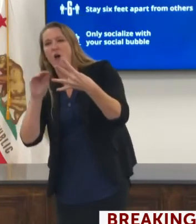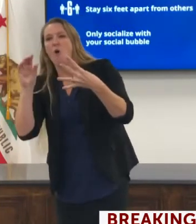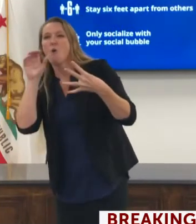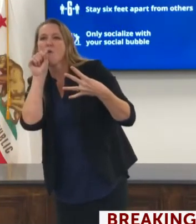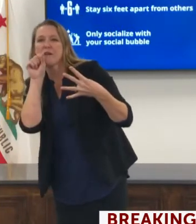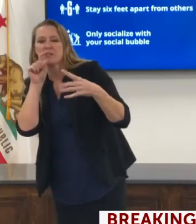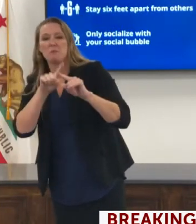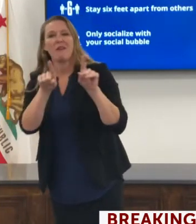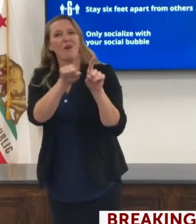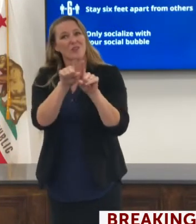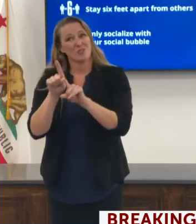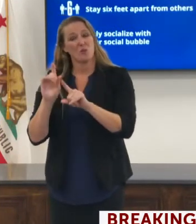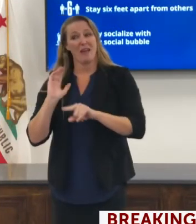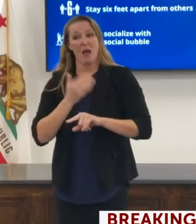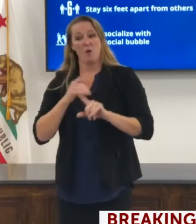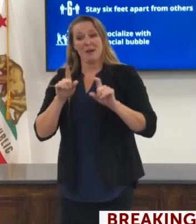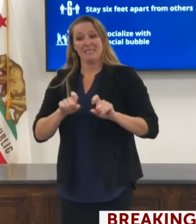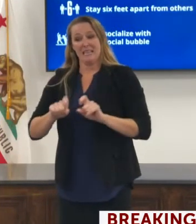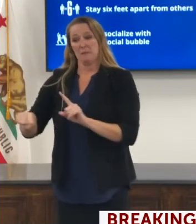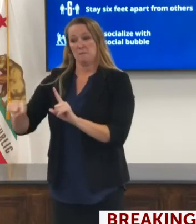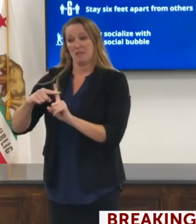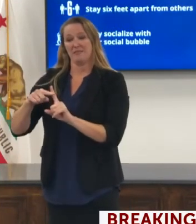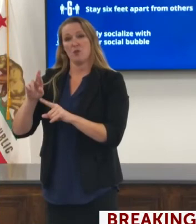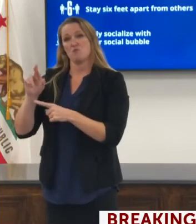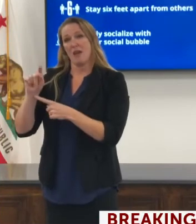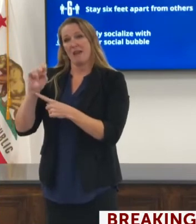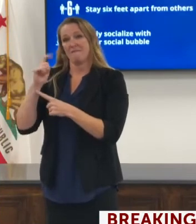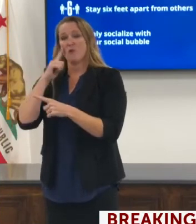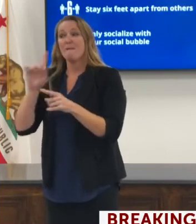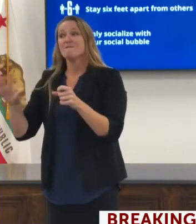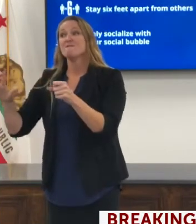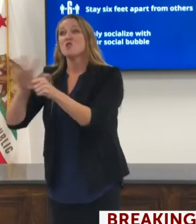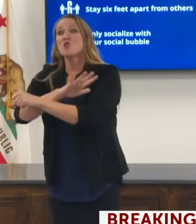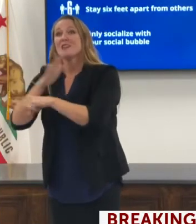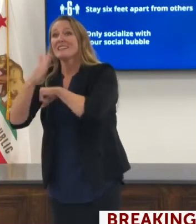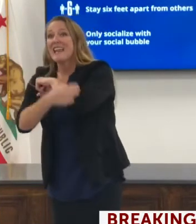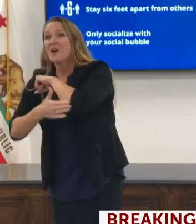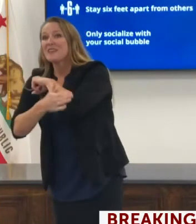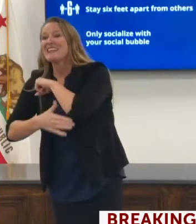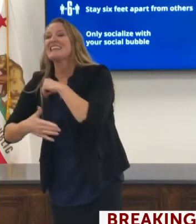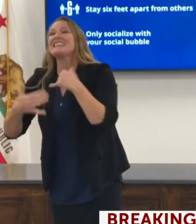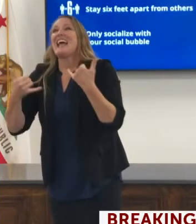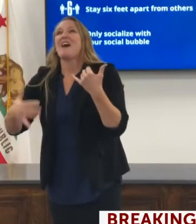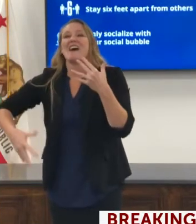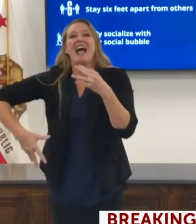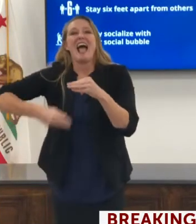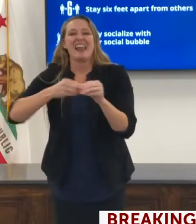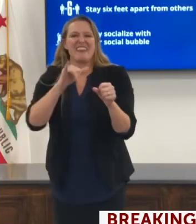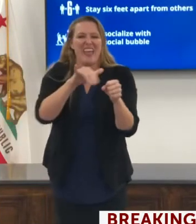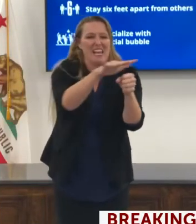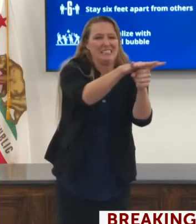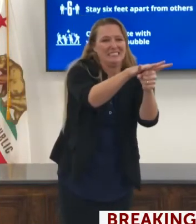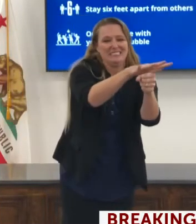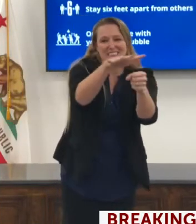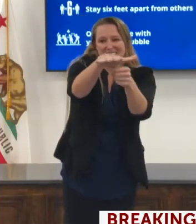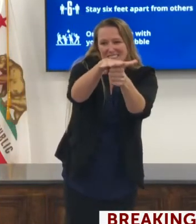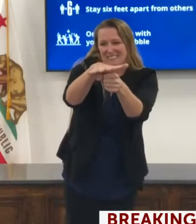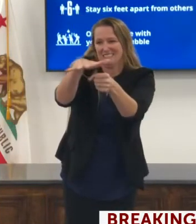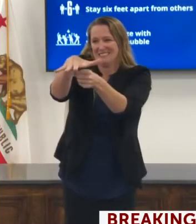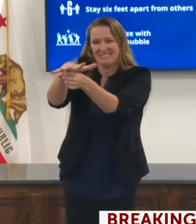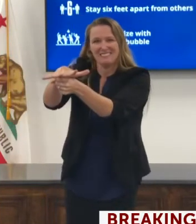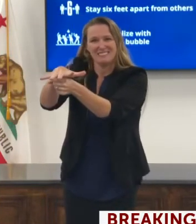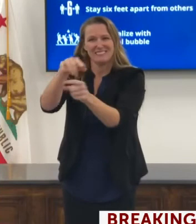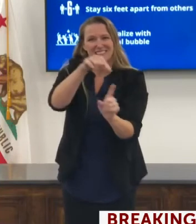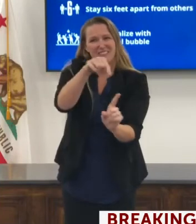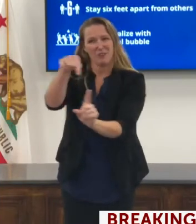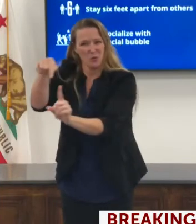our test positivity rate for the county as a whole, as well as this lowest quartile of census tracts to make